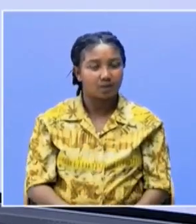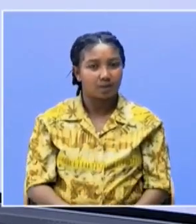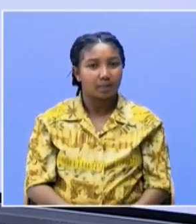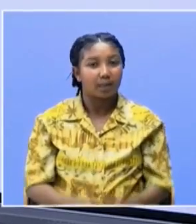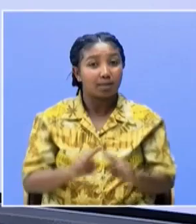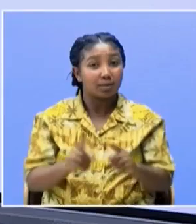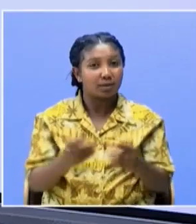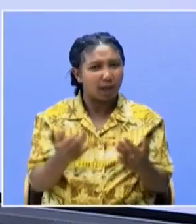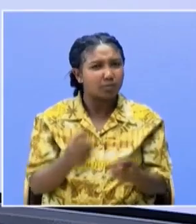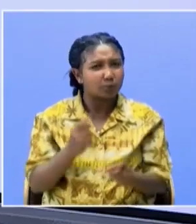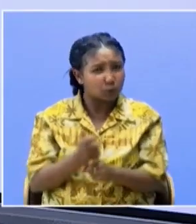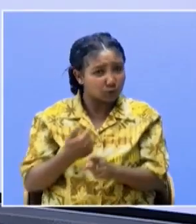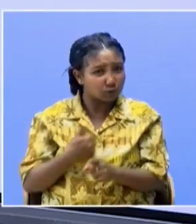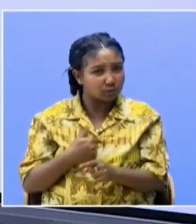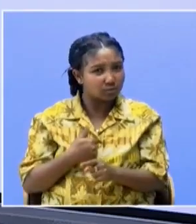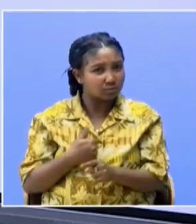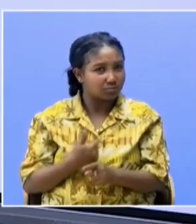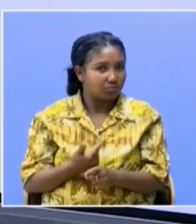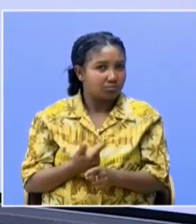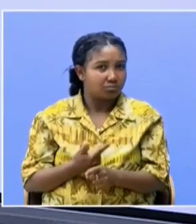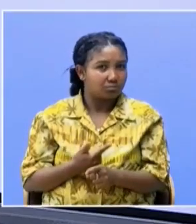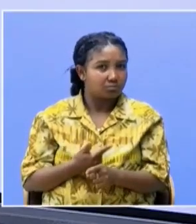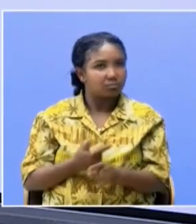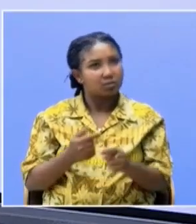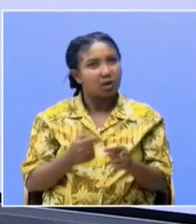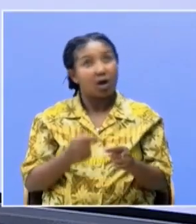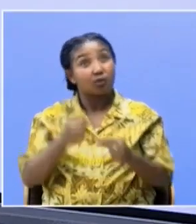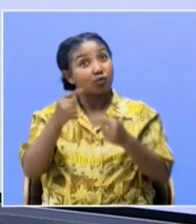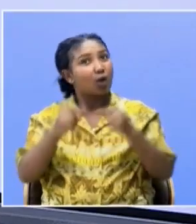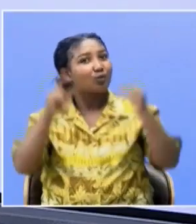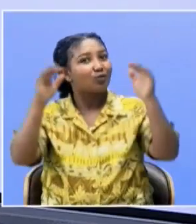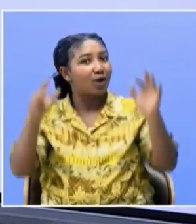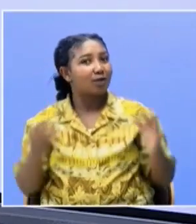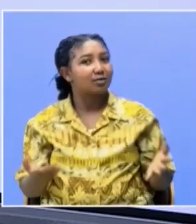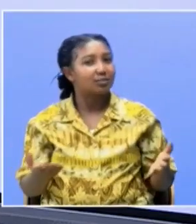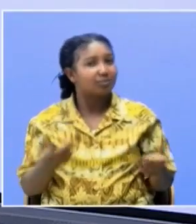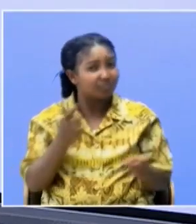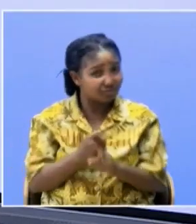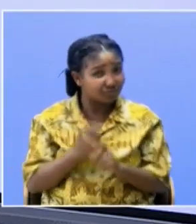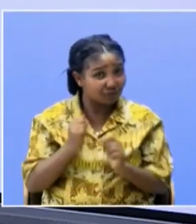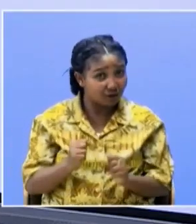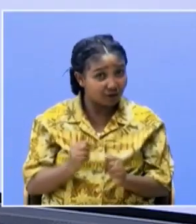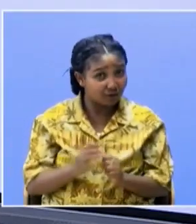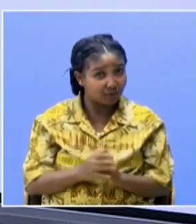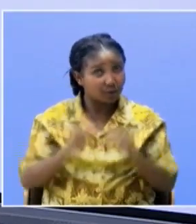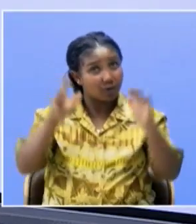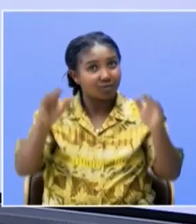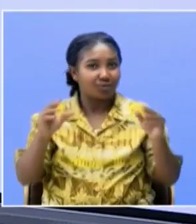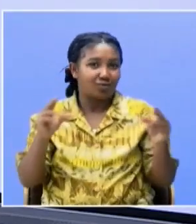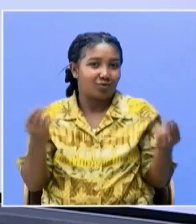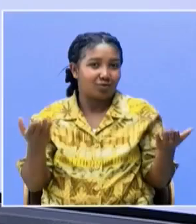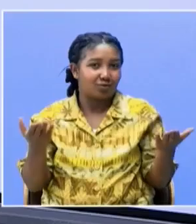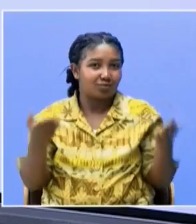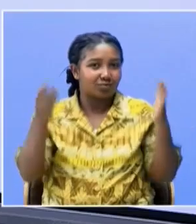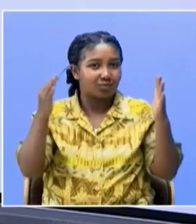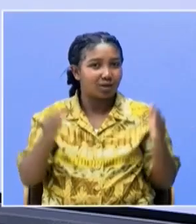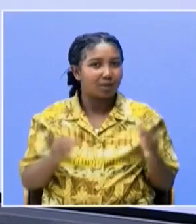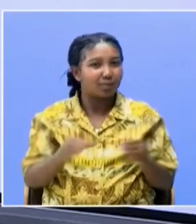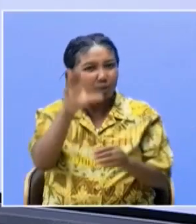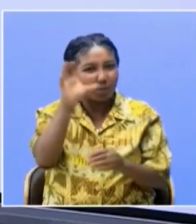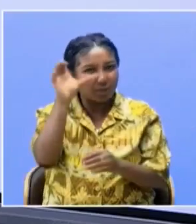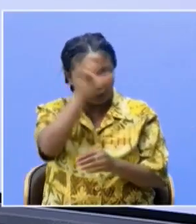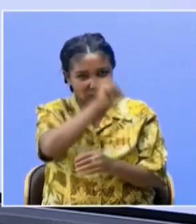But am I sure when somebody stands and says it's going to rain? Yeah? No, it is what? A